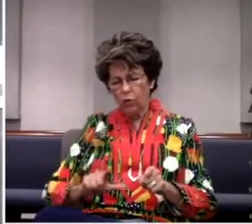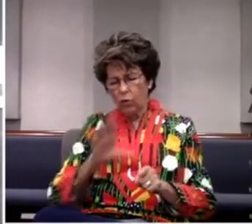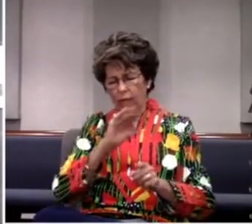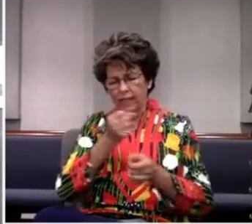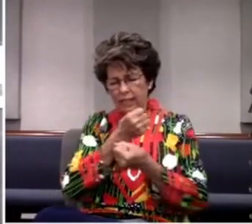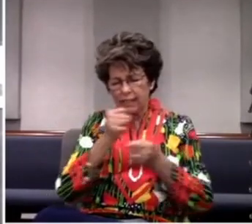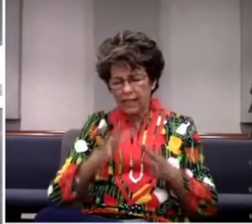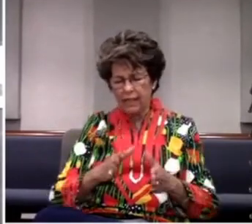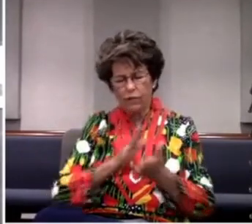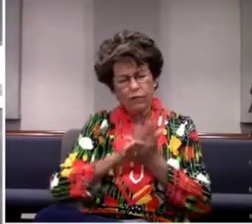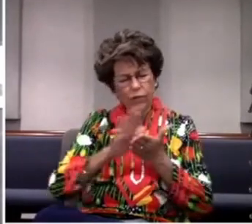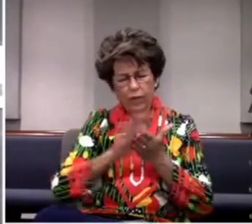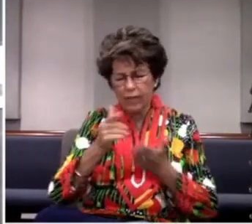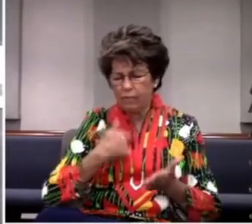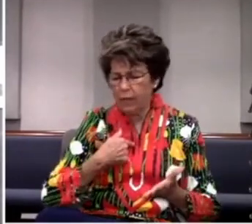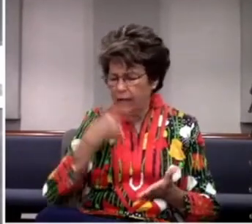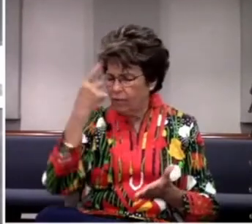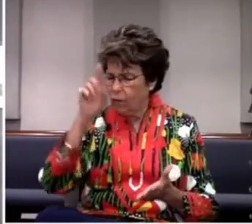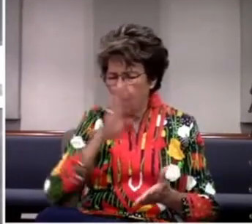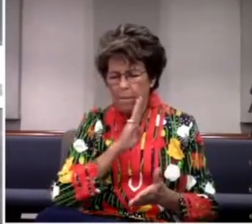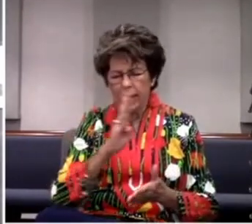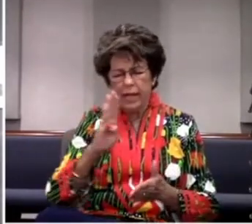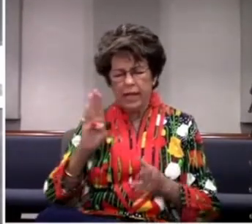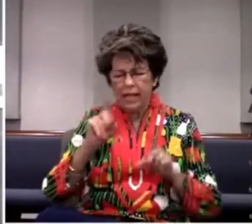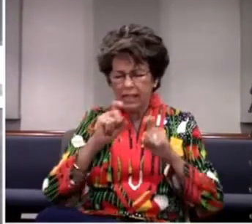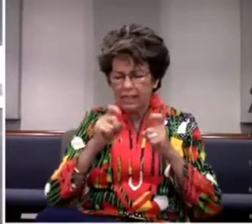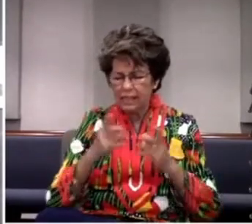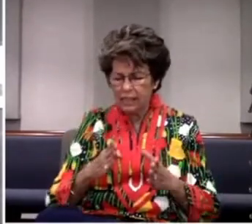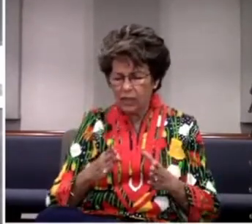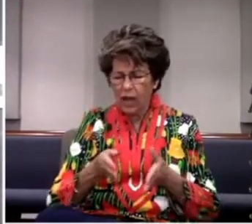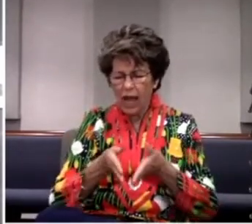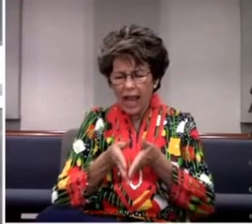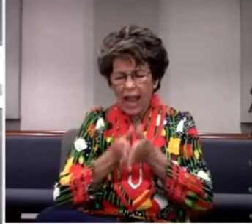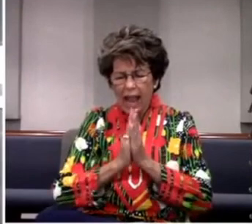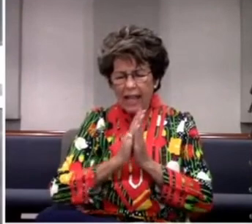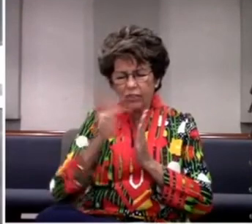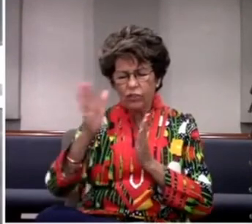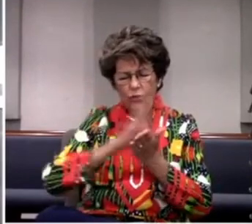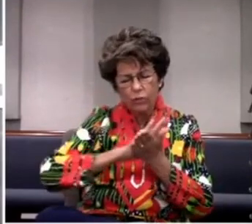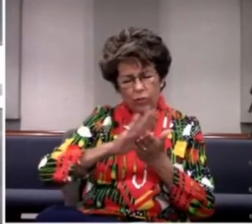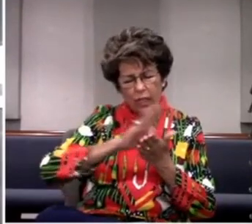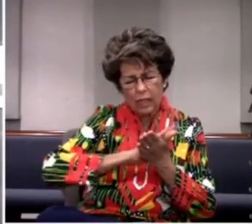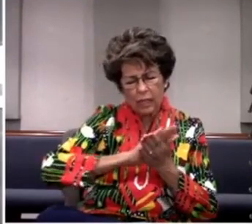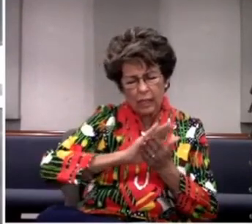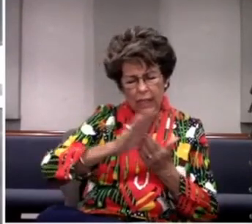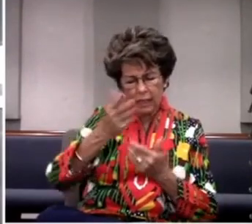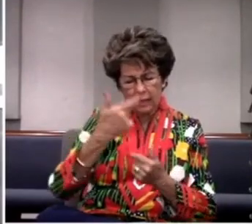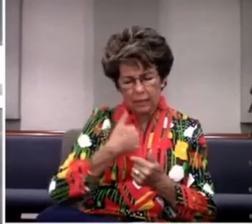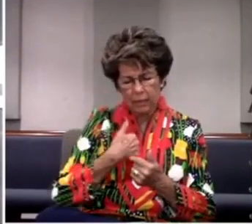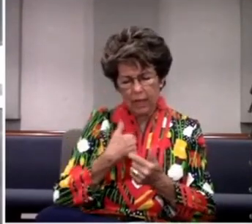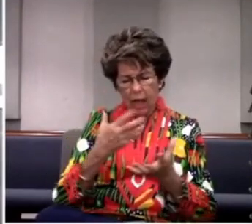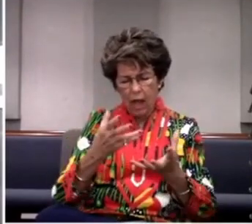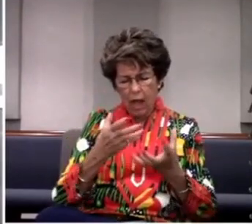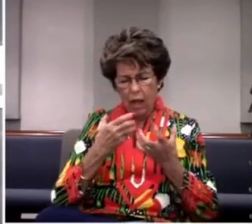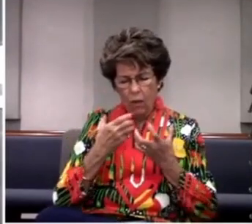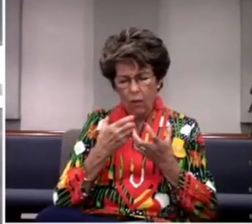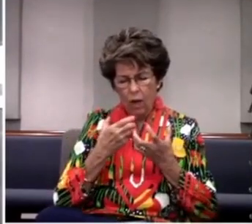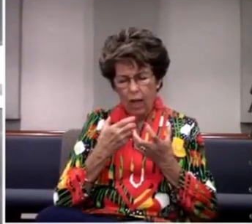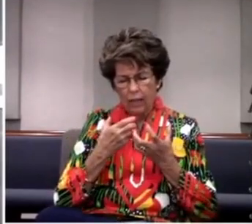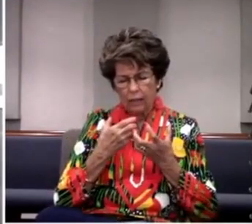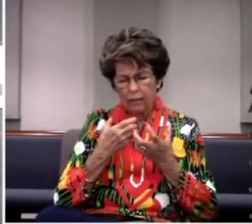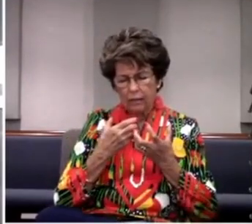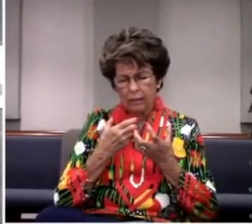you to forgive me for being a sinner. I ask you to cleanse me. And I want you to make me